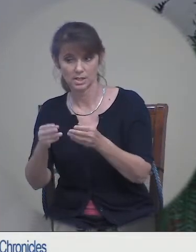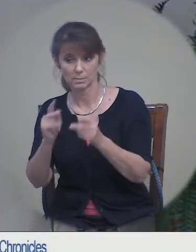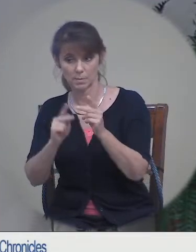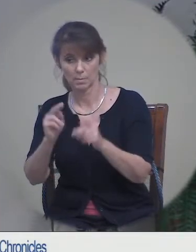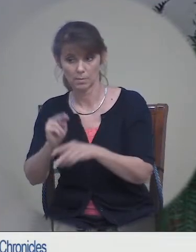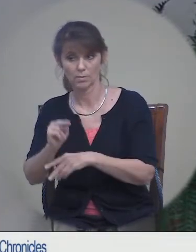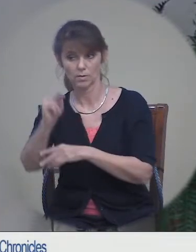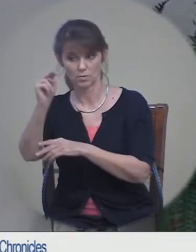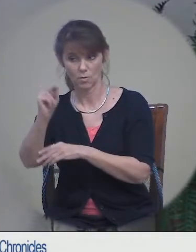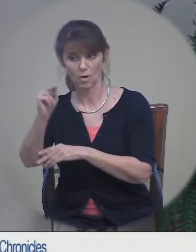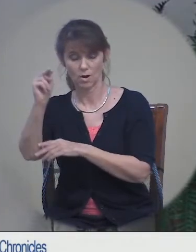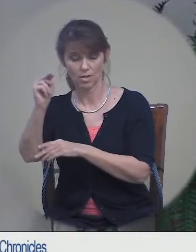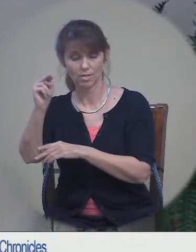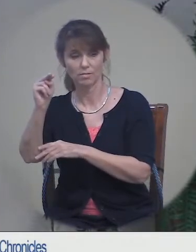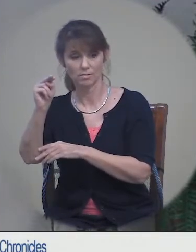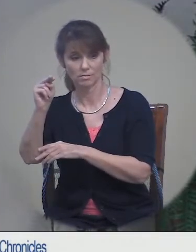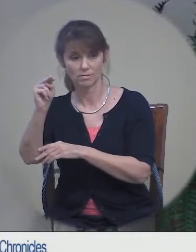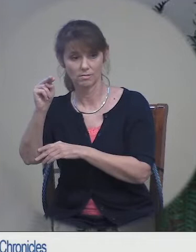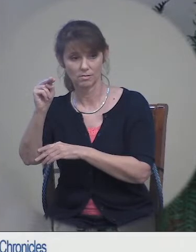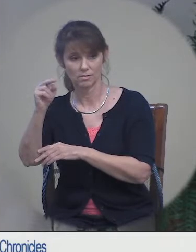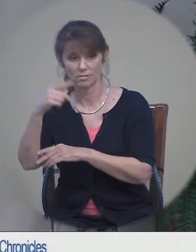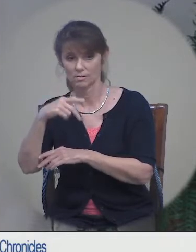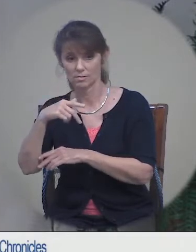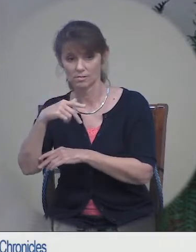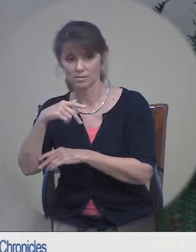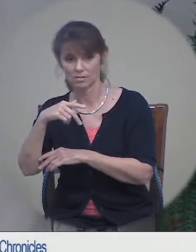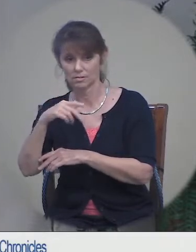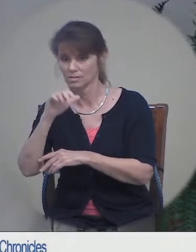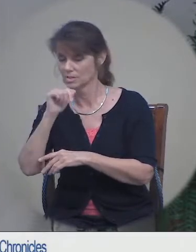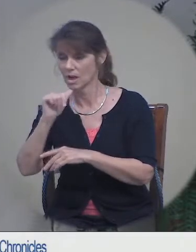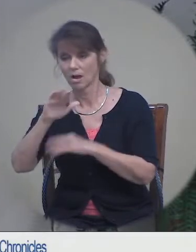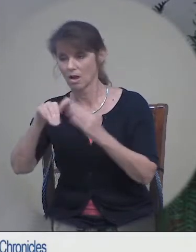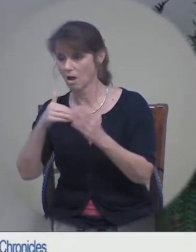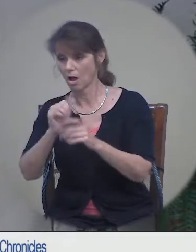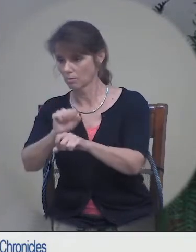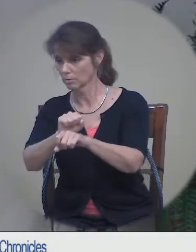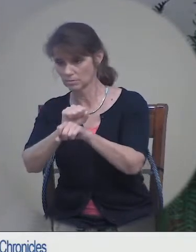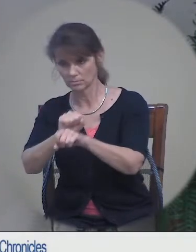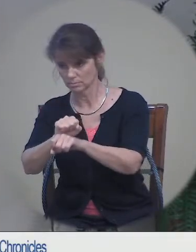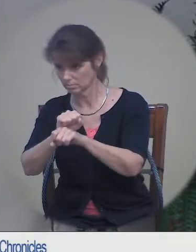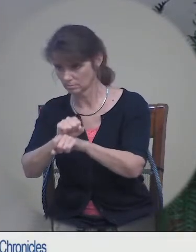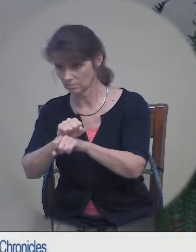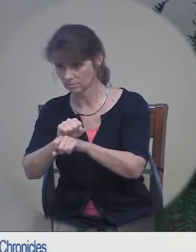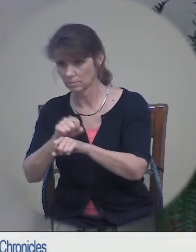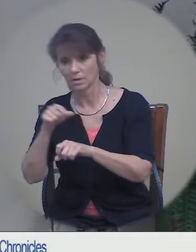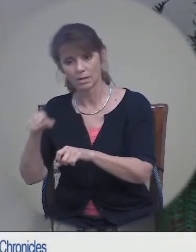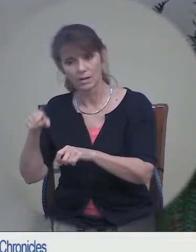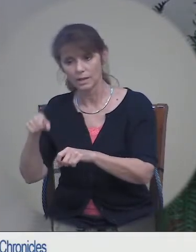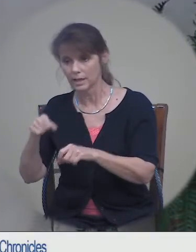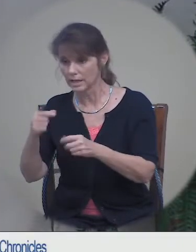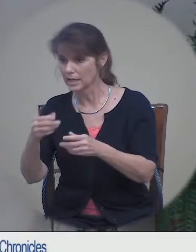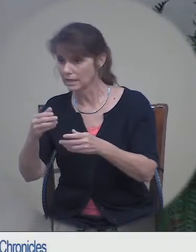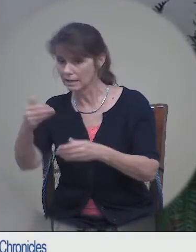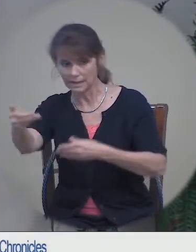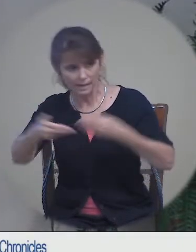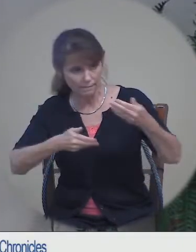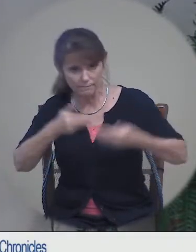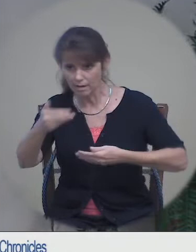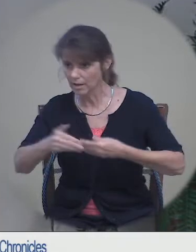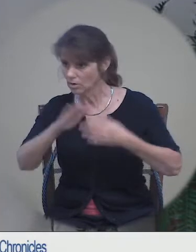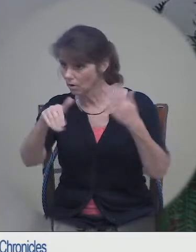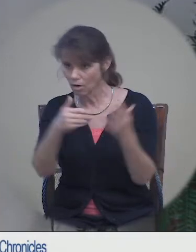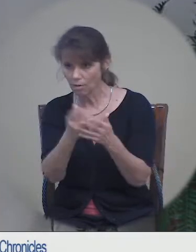been deported or resettled. But he sent out this invitation to everyone to